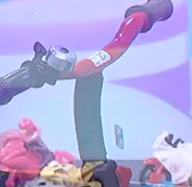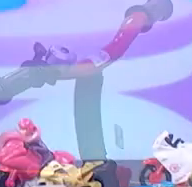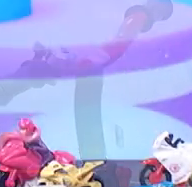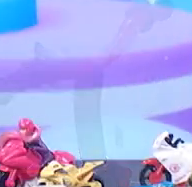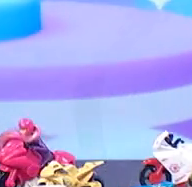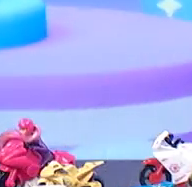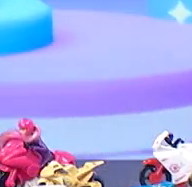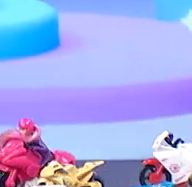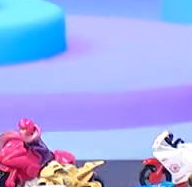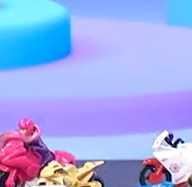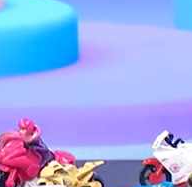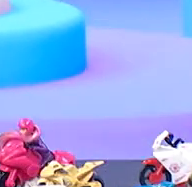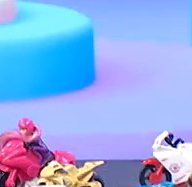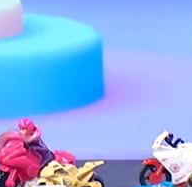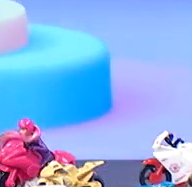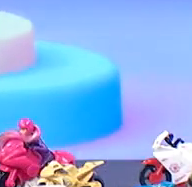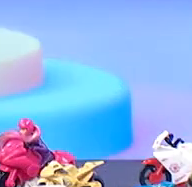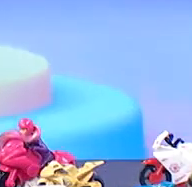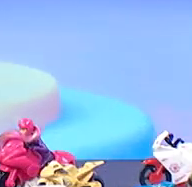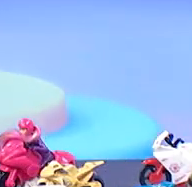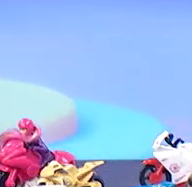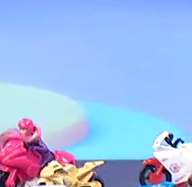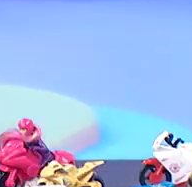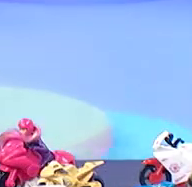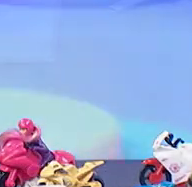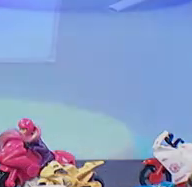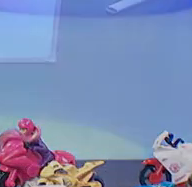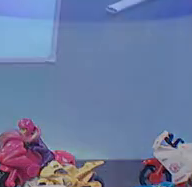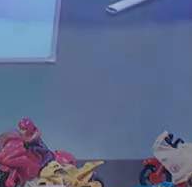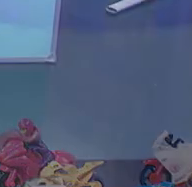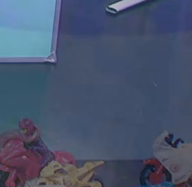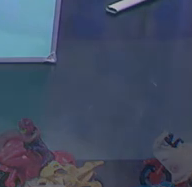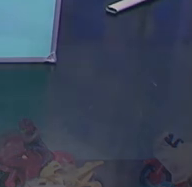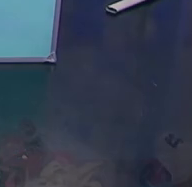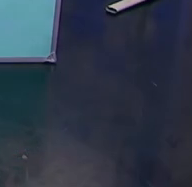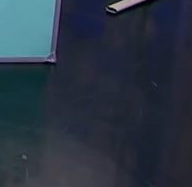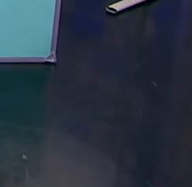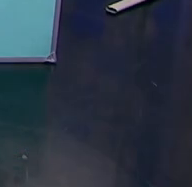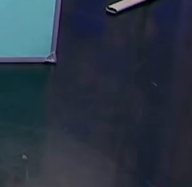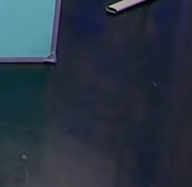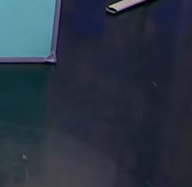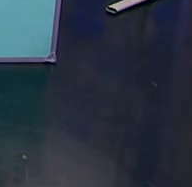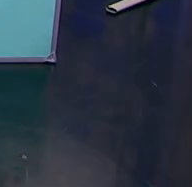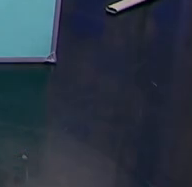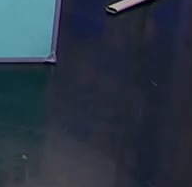round. On the bus go round and round, all through the